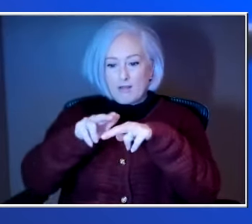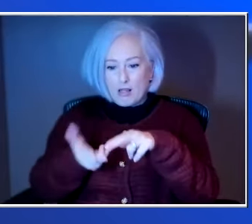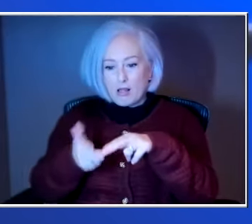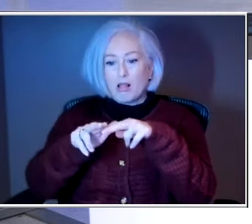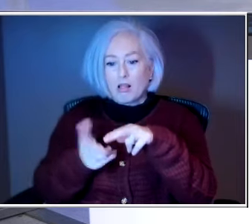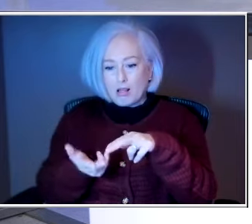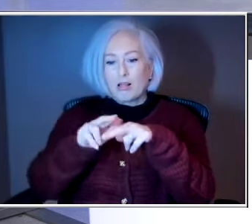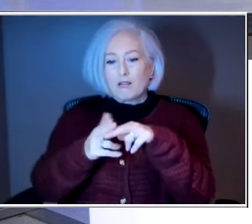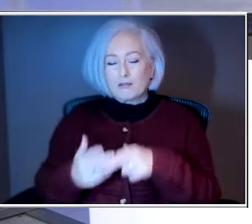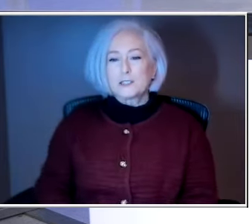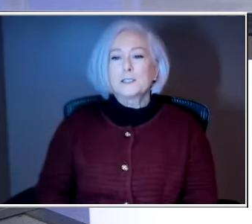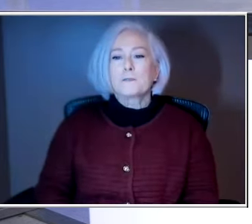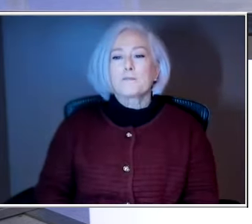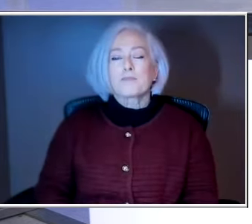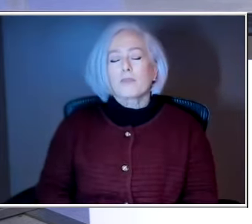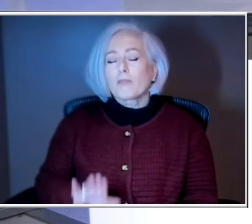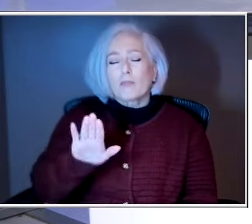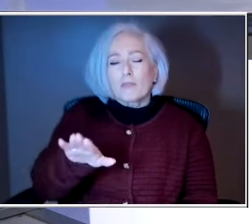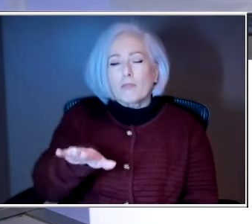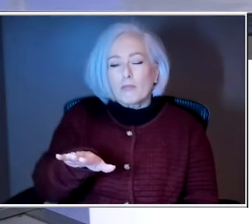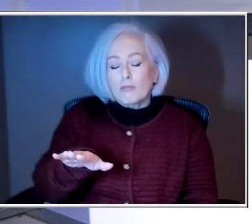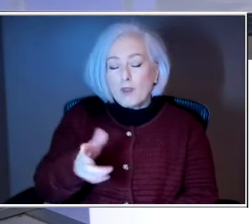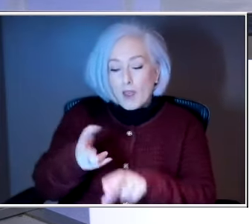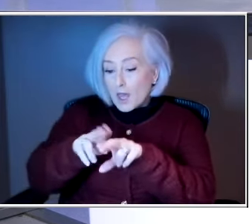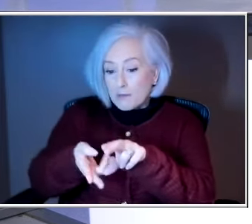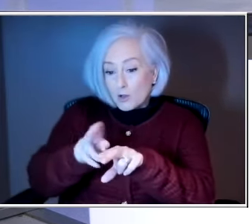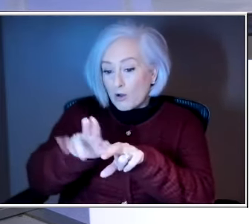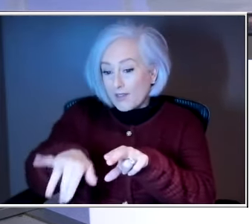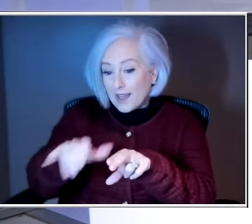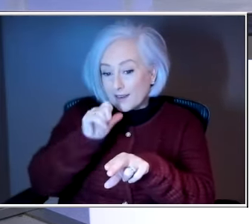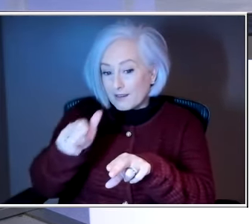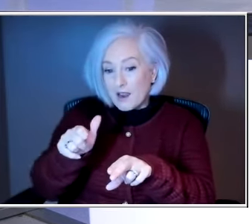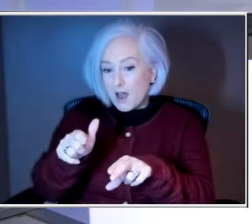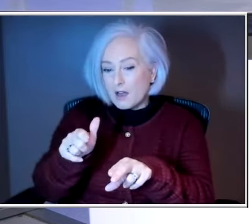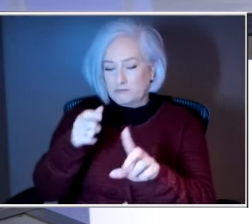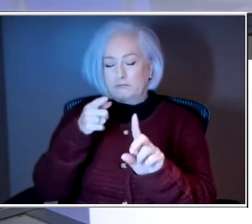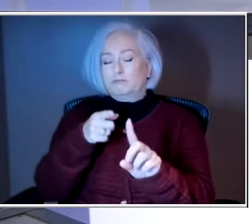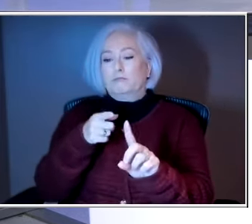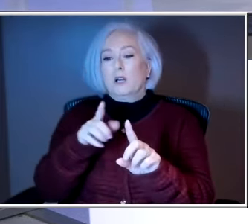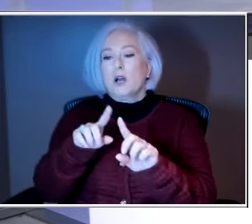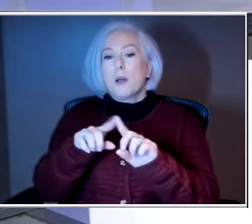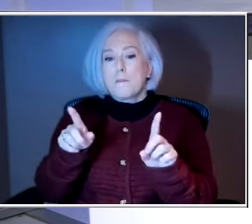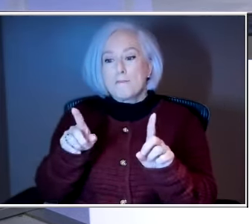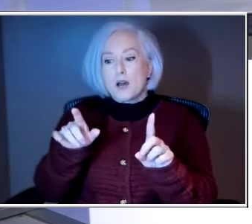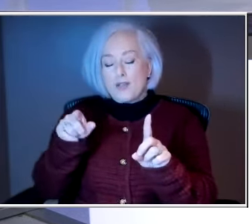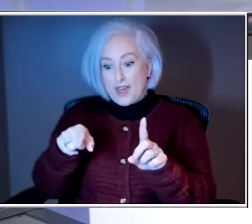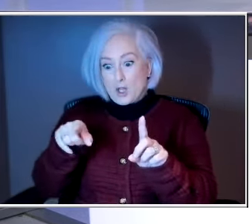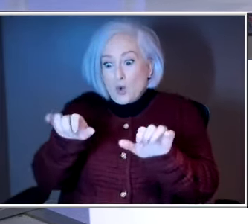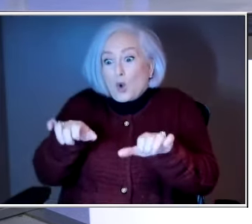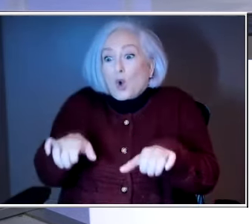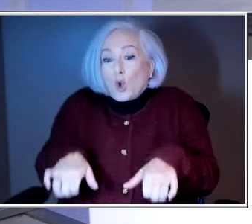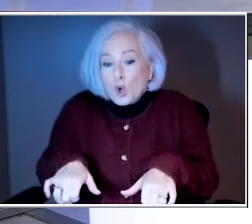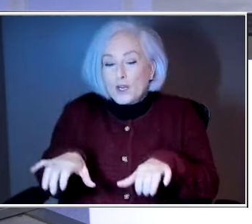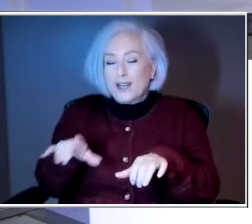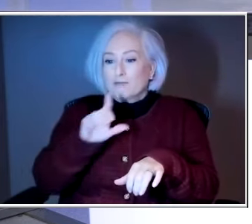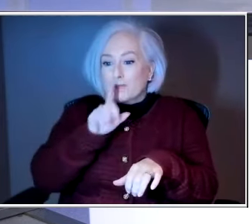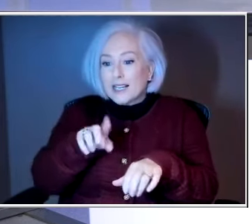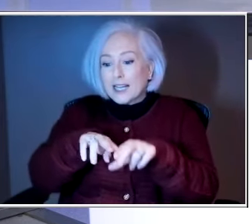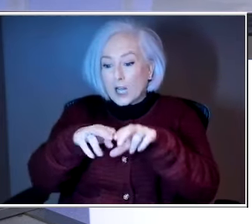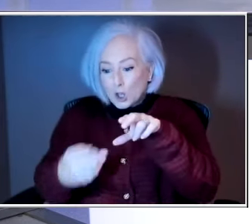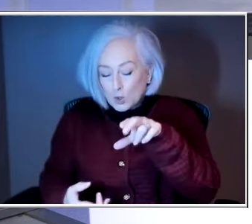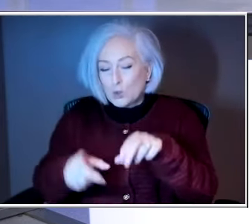and to be clear, the up and down wasn't the part that stood out to me. It was just the fact that you were able to do do that several times to lose 100 pounds. That's, yeah. that's a lot of